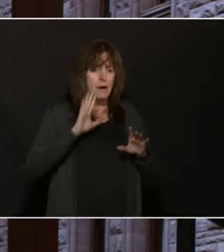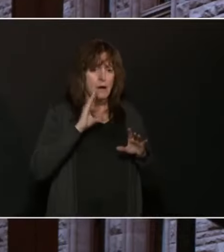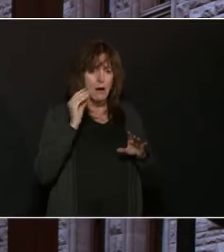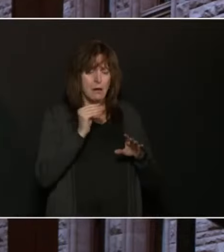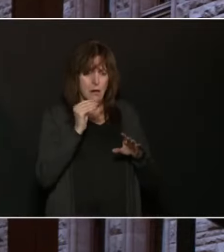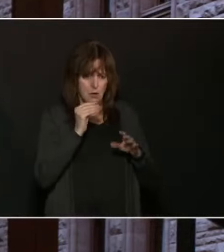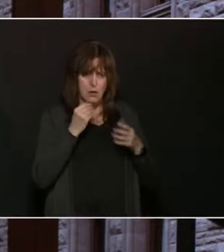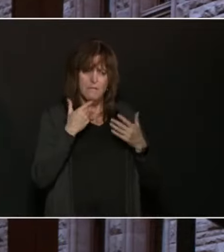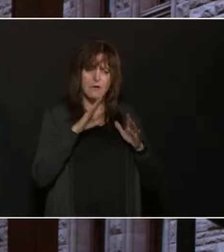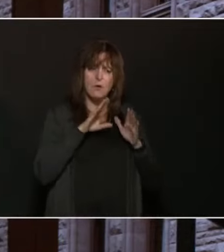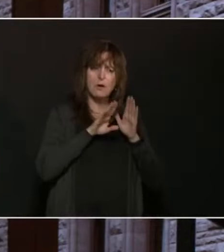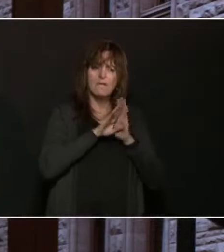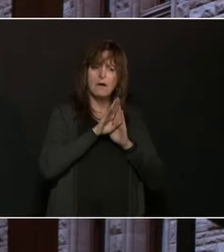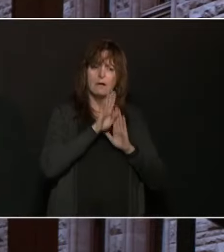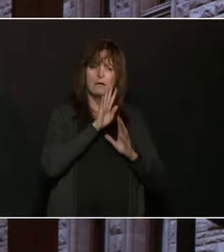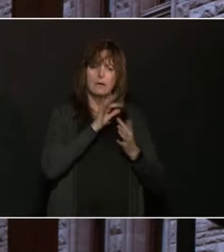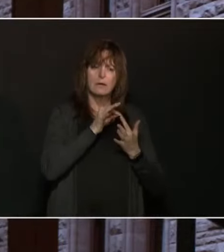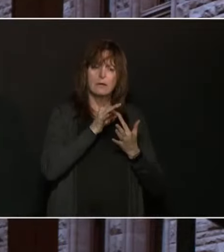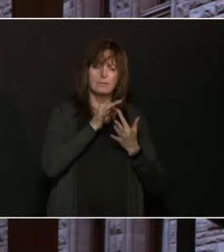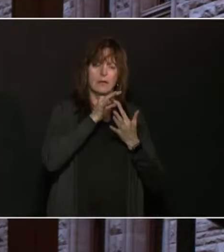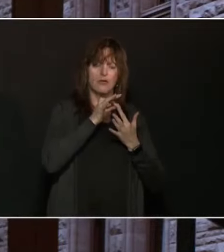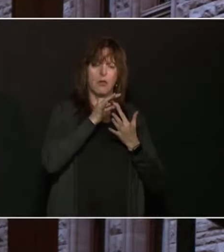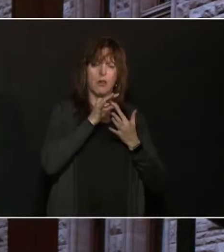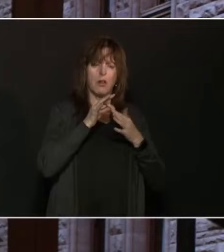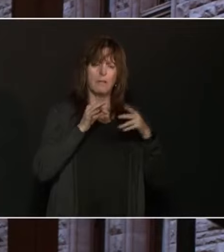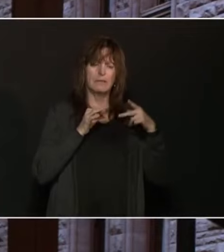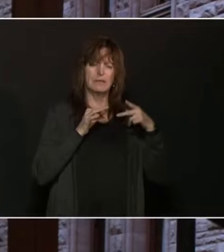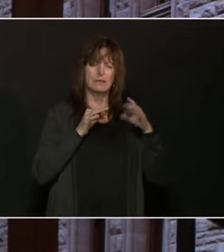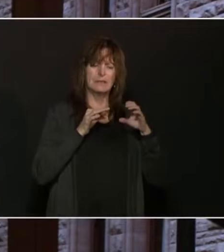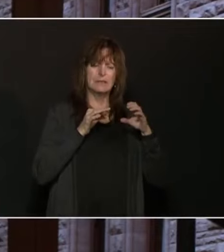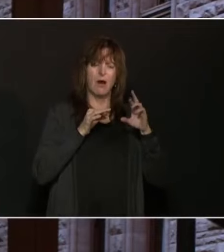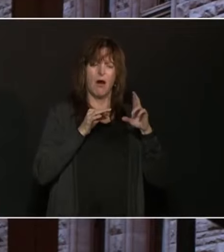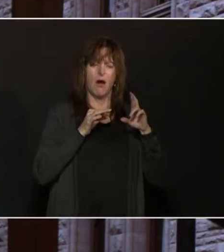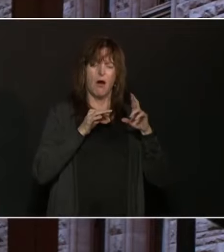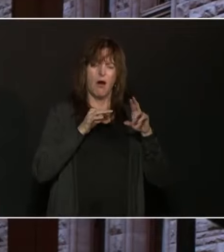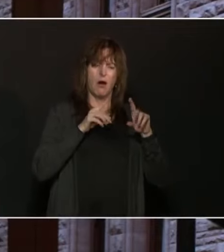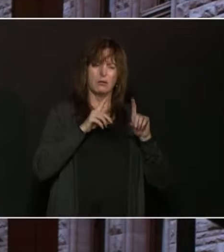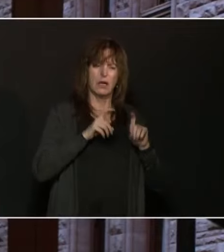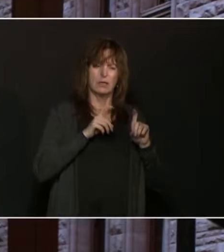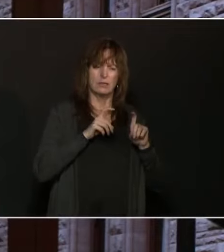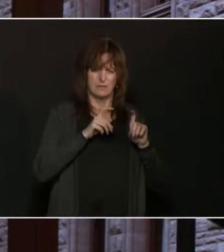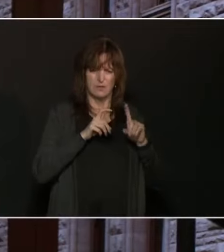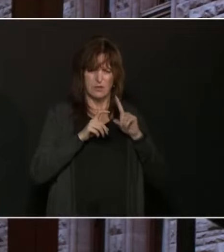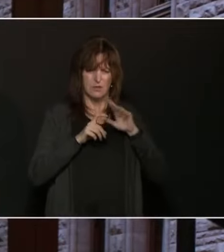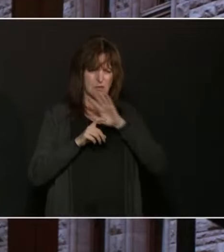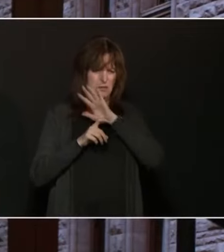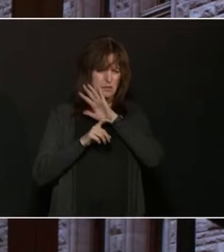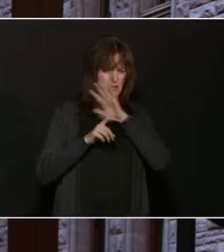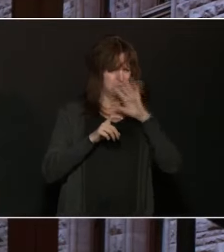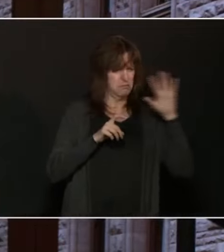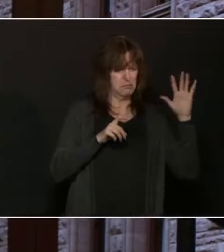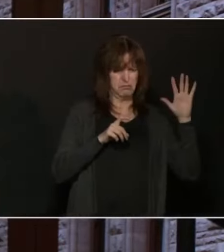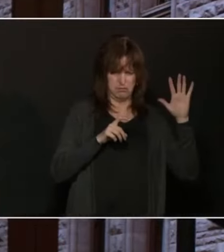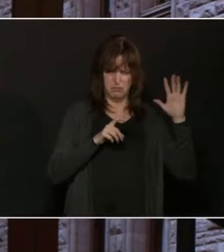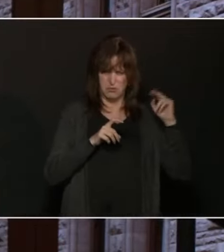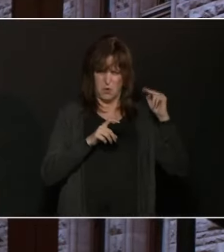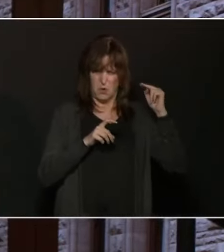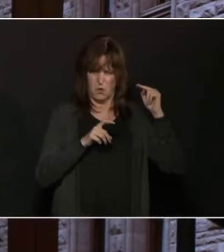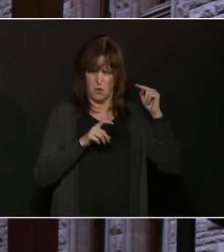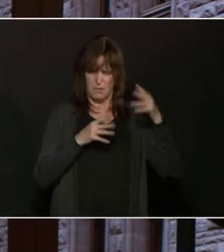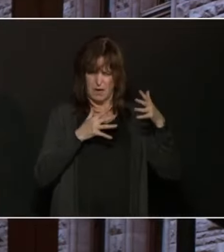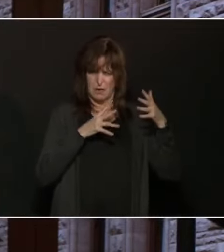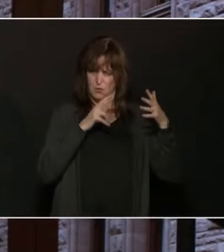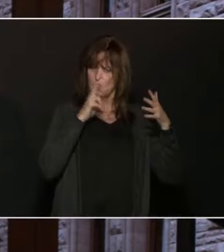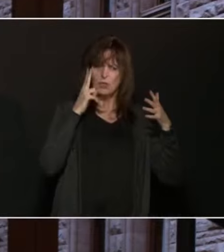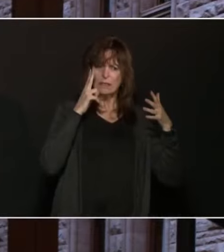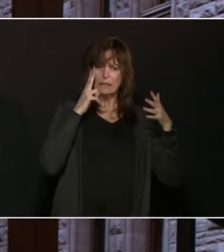special PCR test, the only one in Canada and probably unique in North America, that quickly identifies any